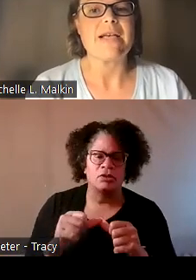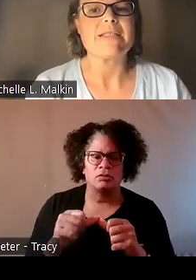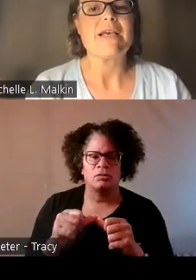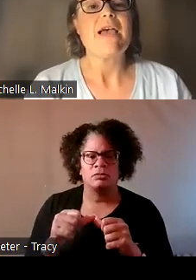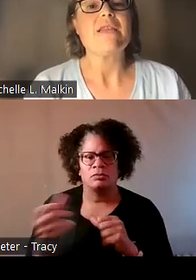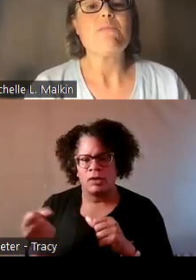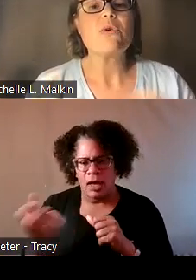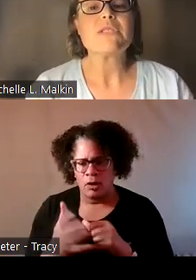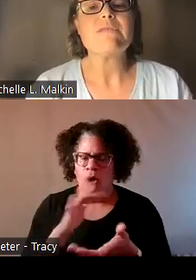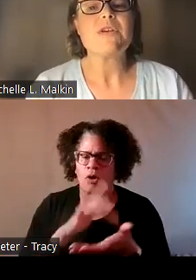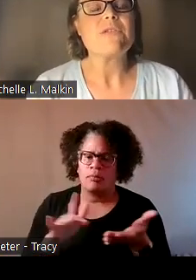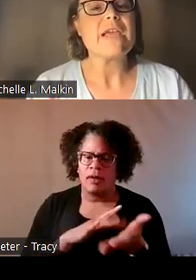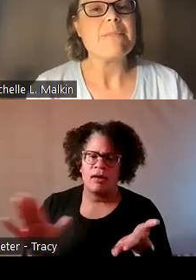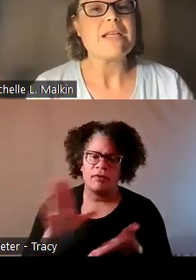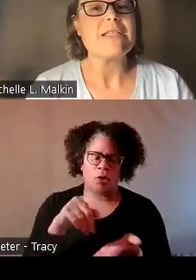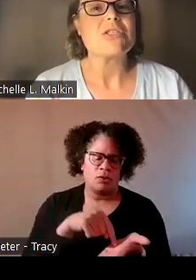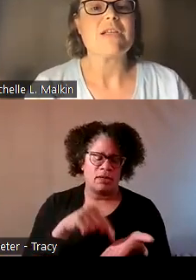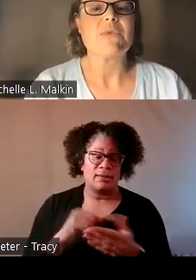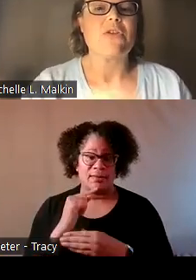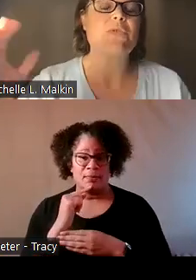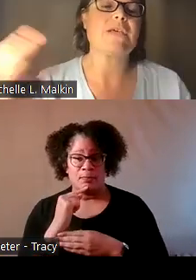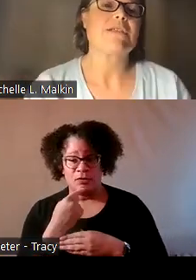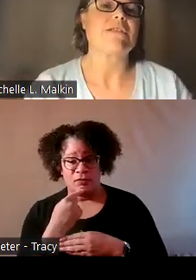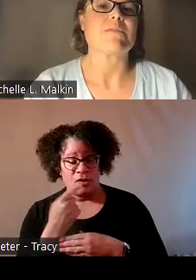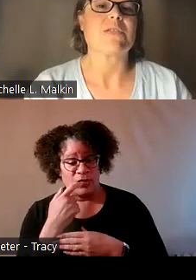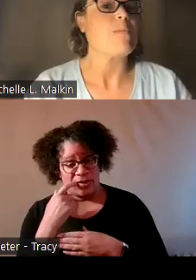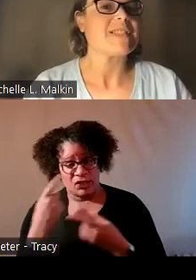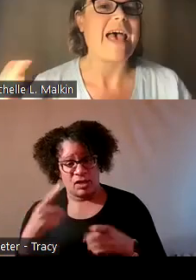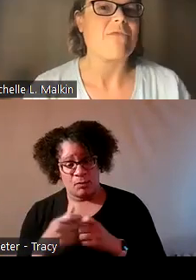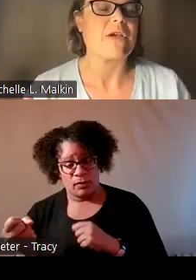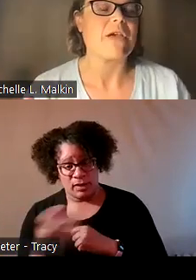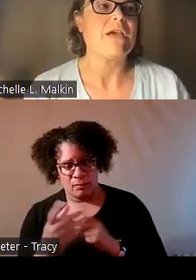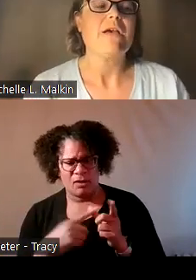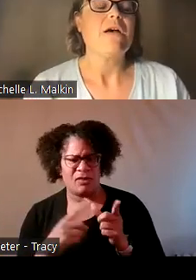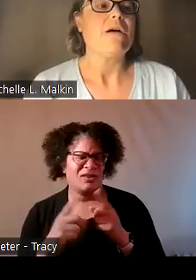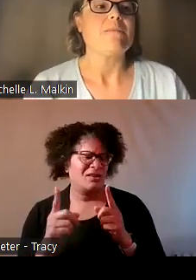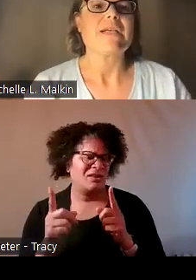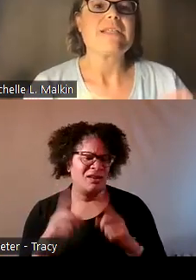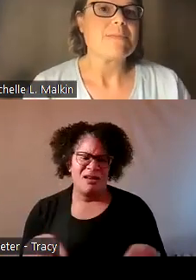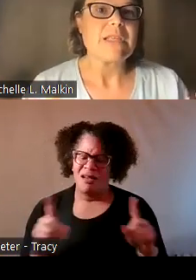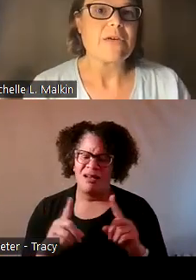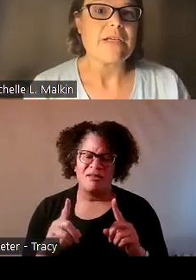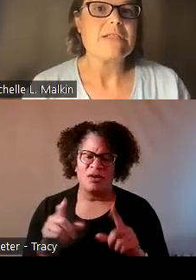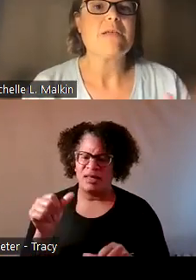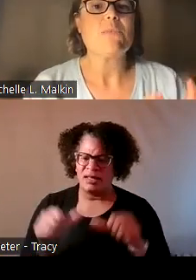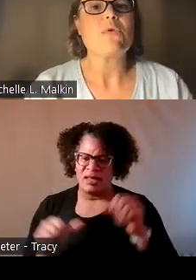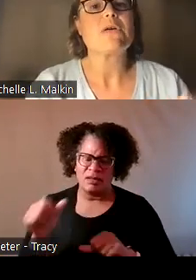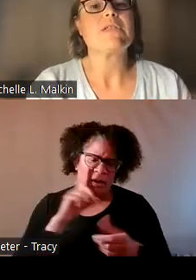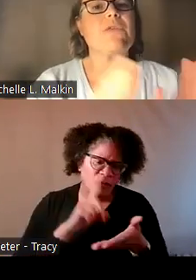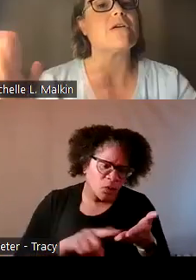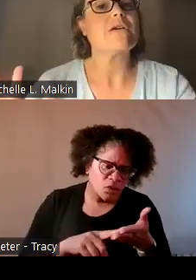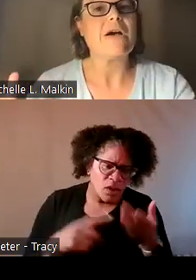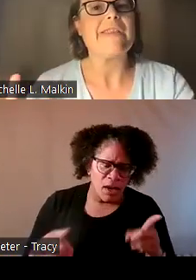related debts. And the more severe the gambling addiction, and we know this in terms of almost every assessment there is, the